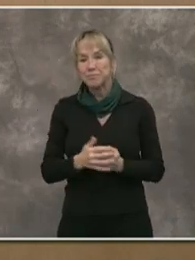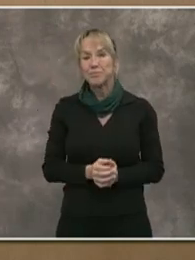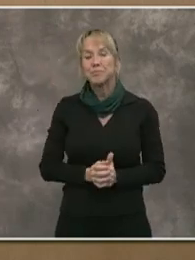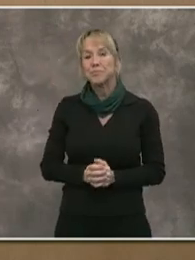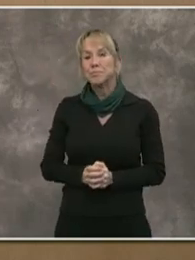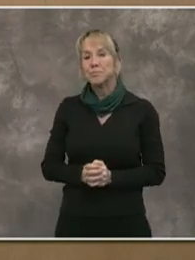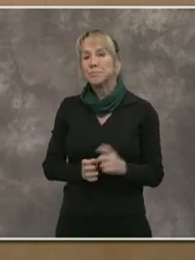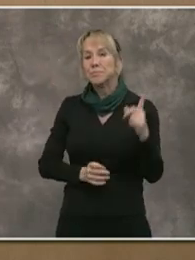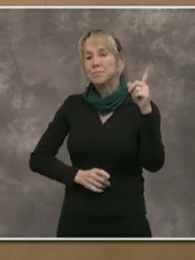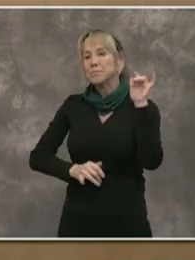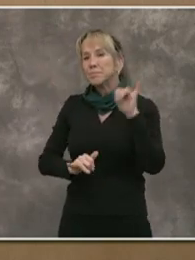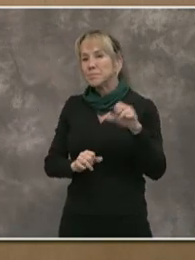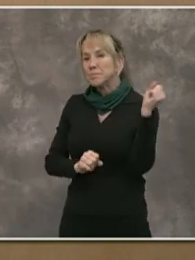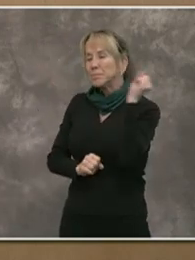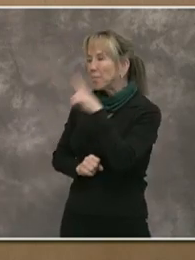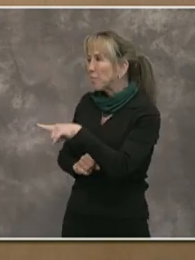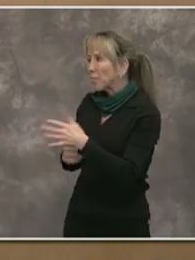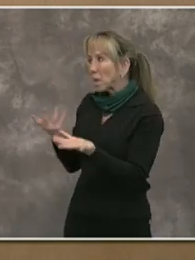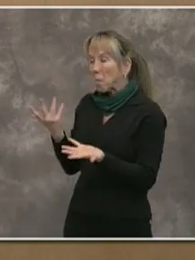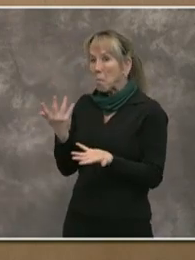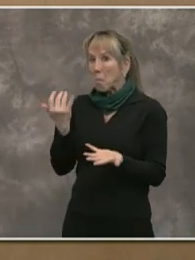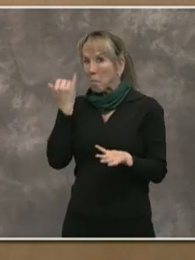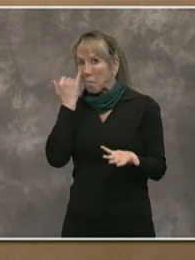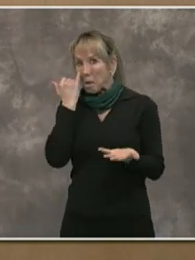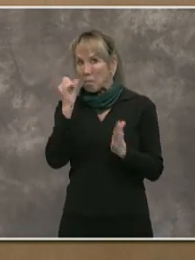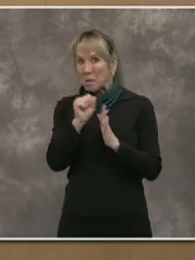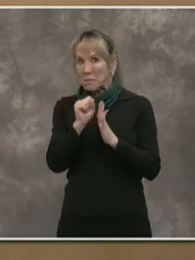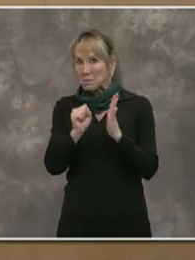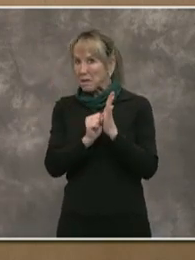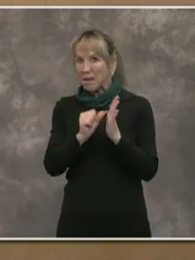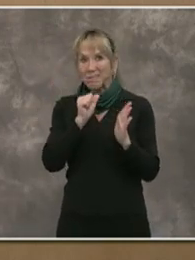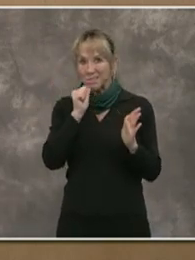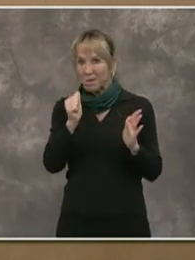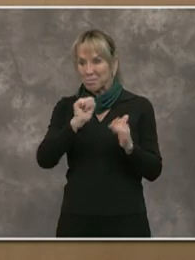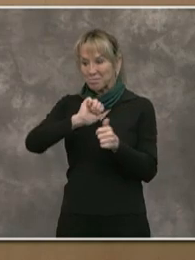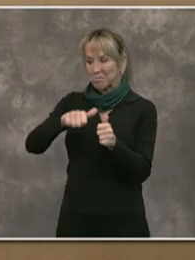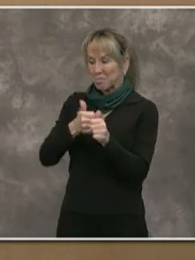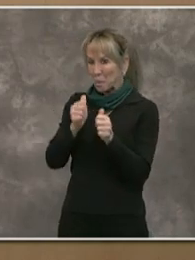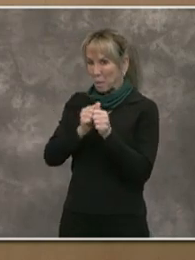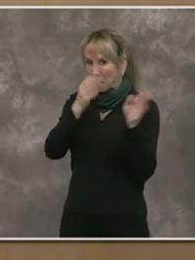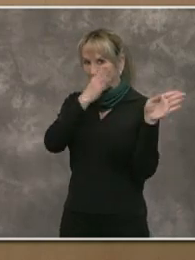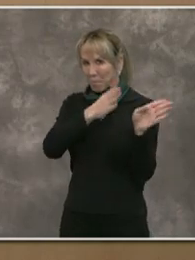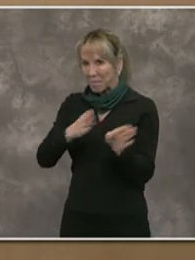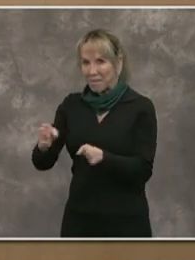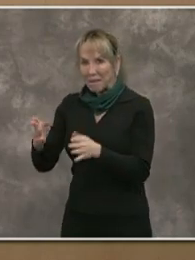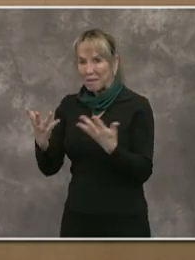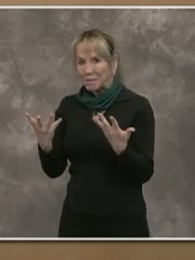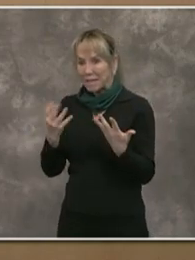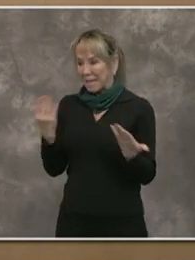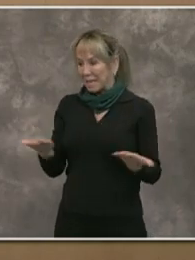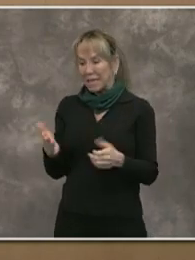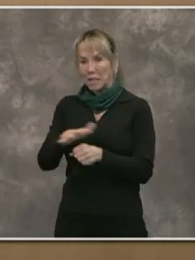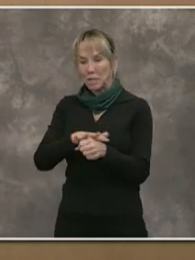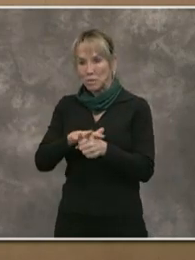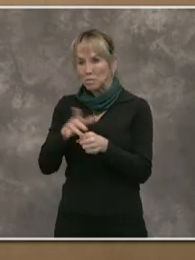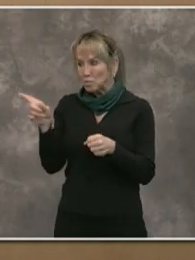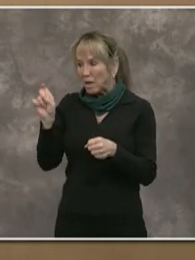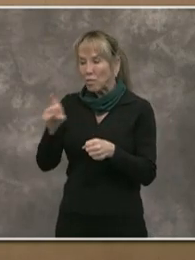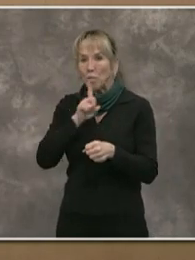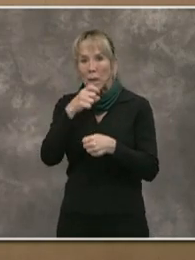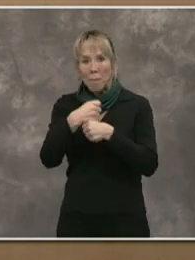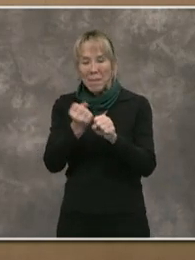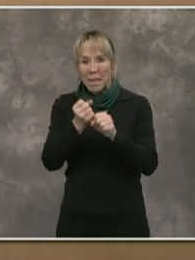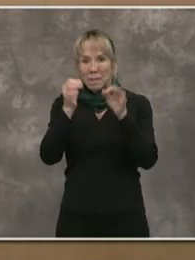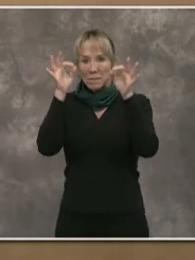What if the state doesn't come out with a plan and we get in a situation where, you know, we need to make difficult decisions